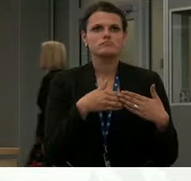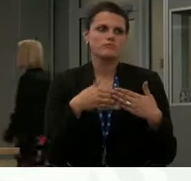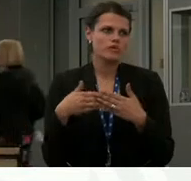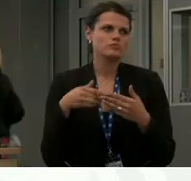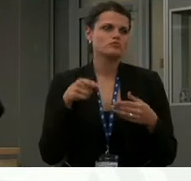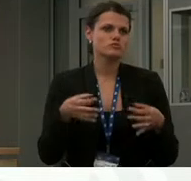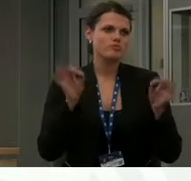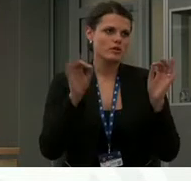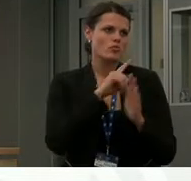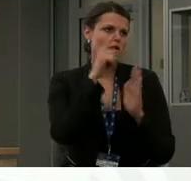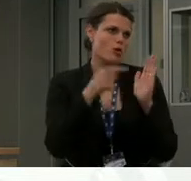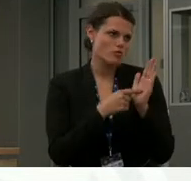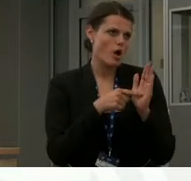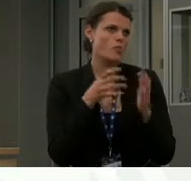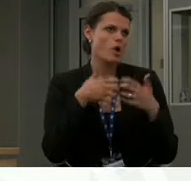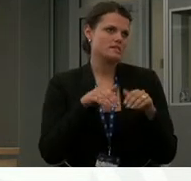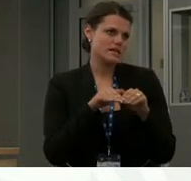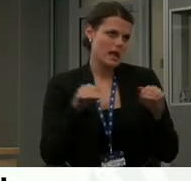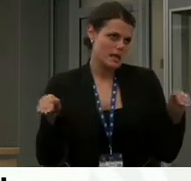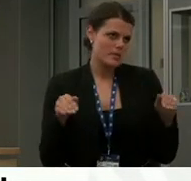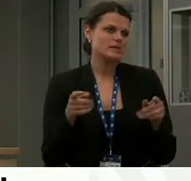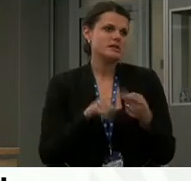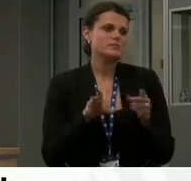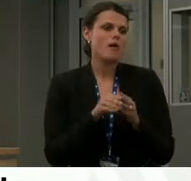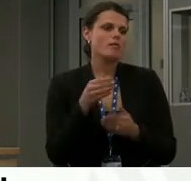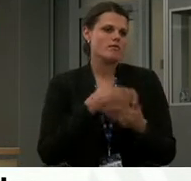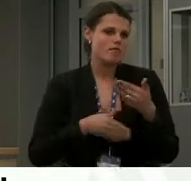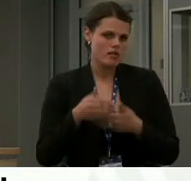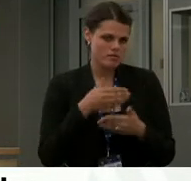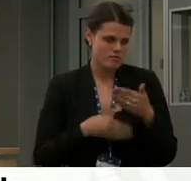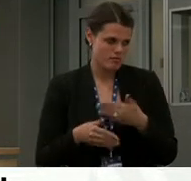political agenda the issue of disability.